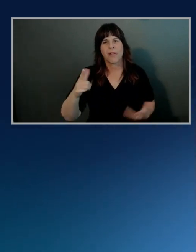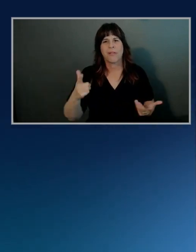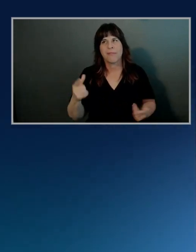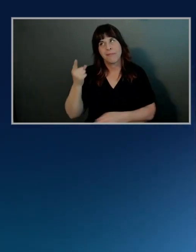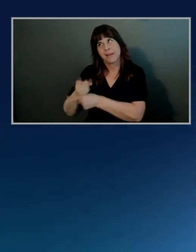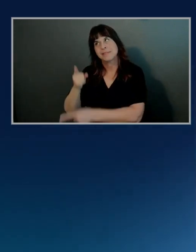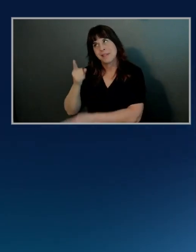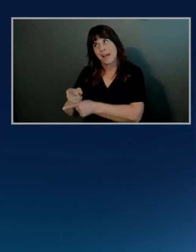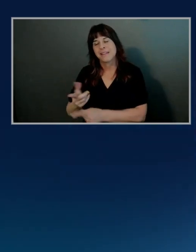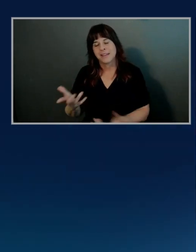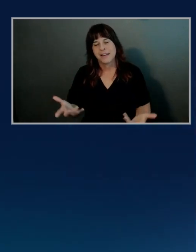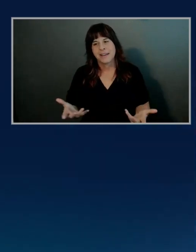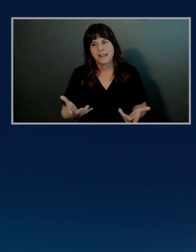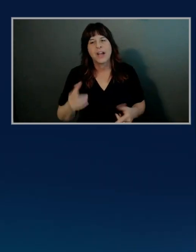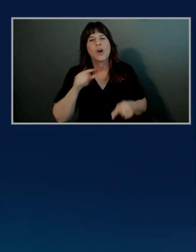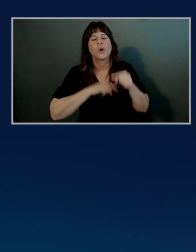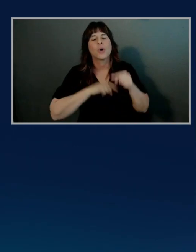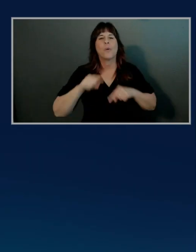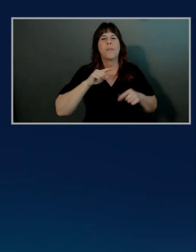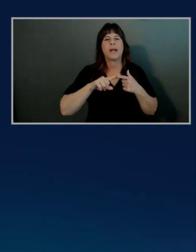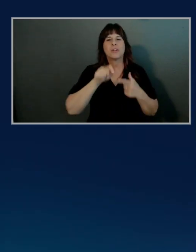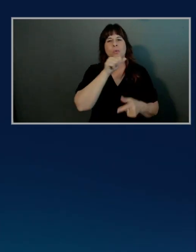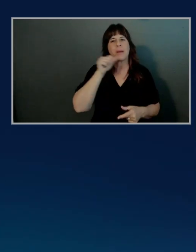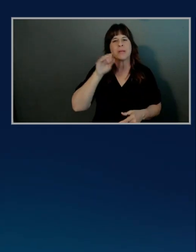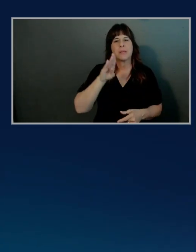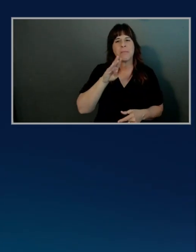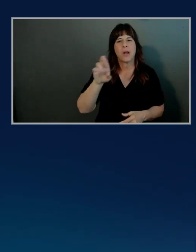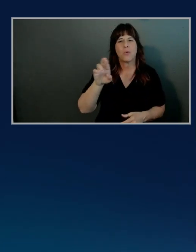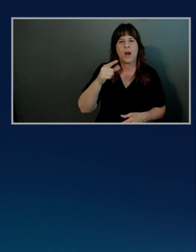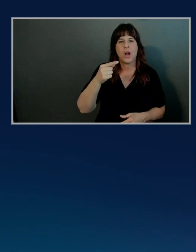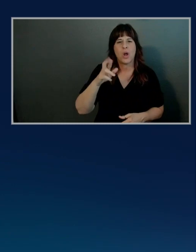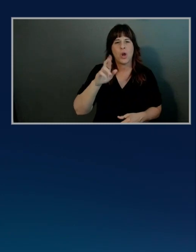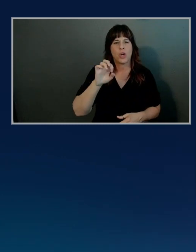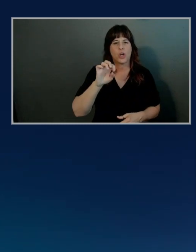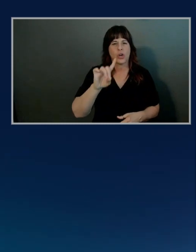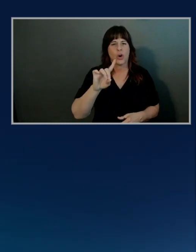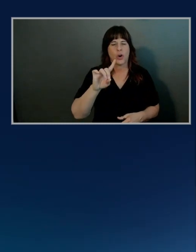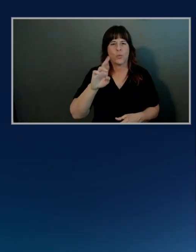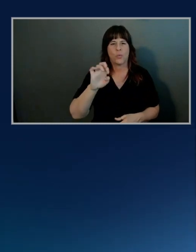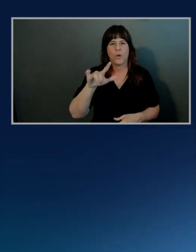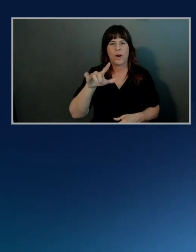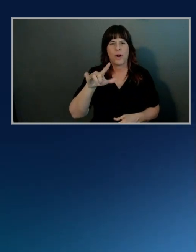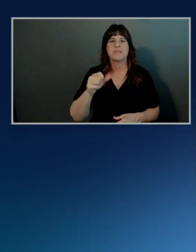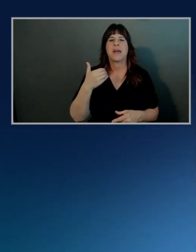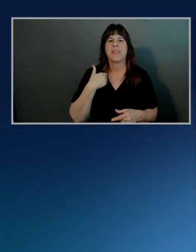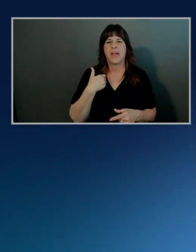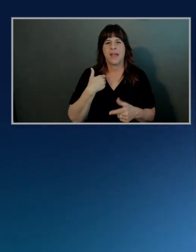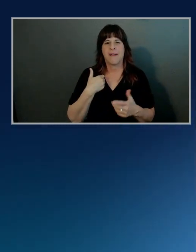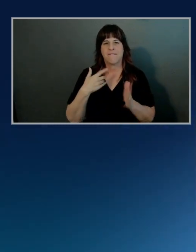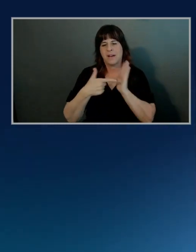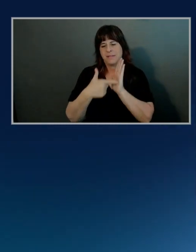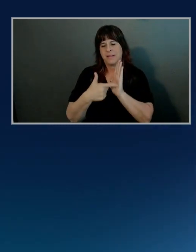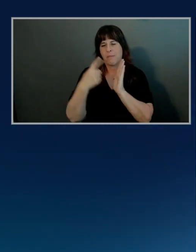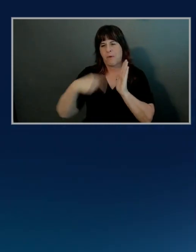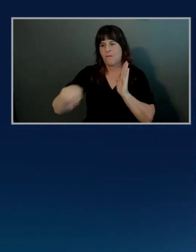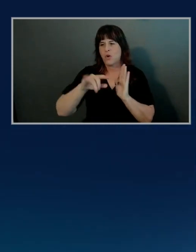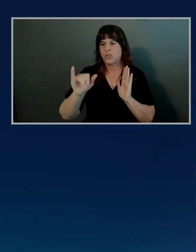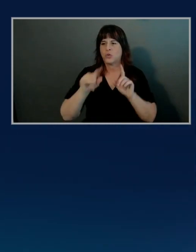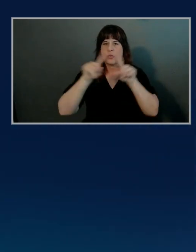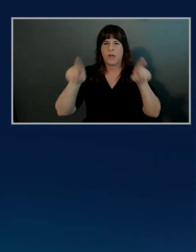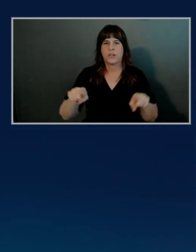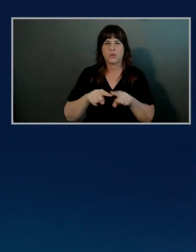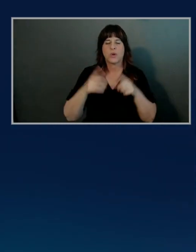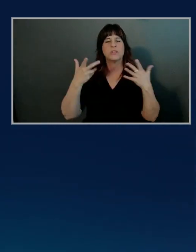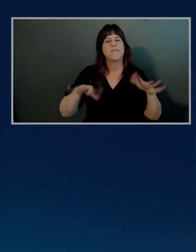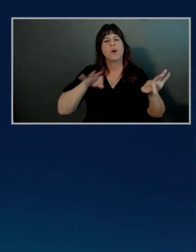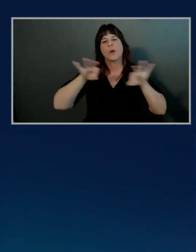exactly. Take us back to Amazon Bedrock guardrails. Yes, Amazon Bedrock Guardrails. So I prepared a little demo for us already on the screen. So I already went through